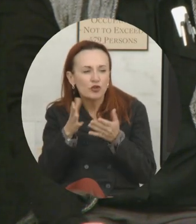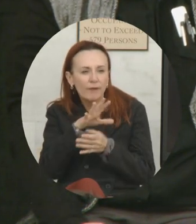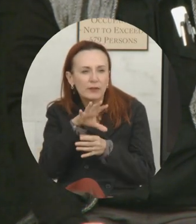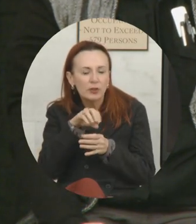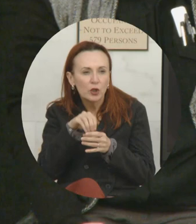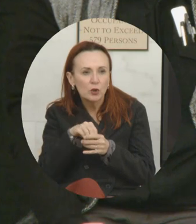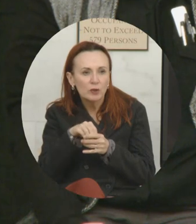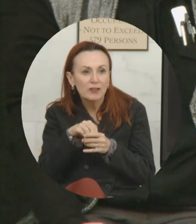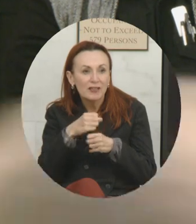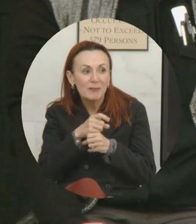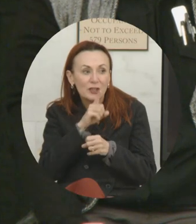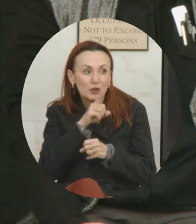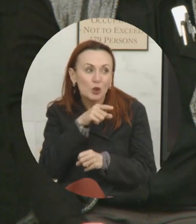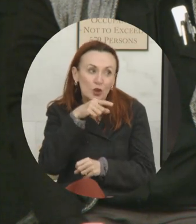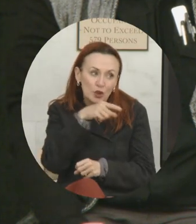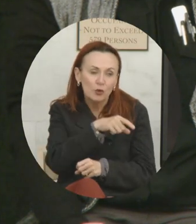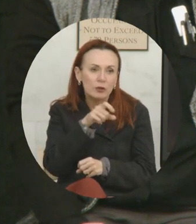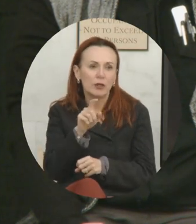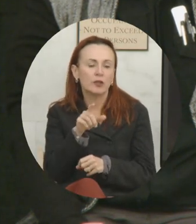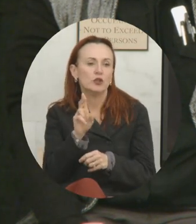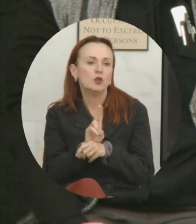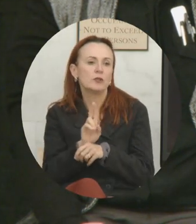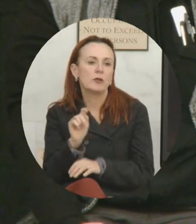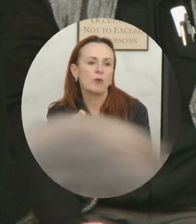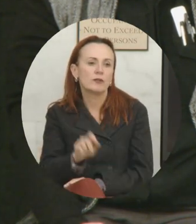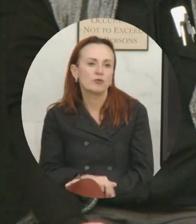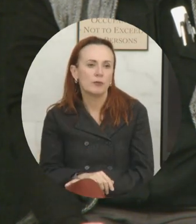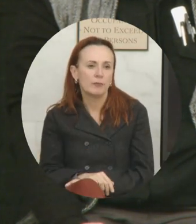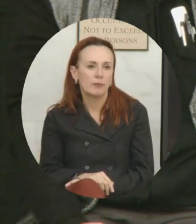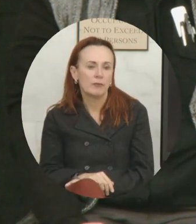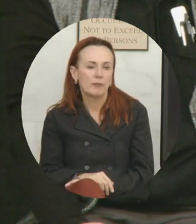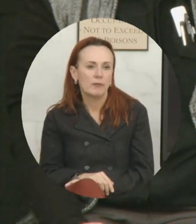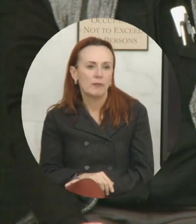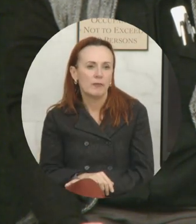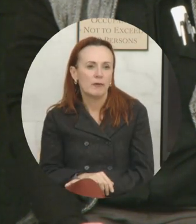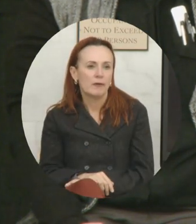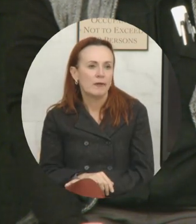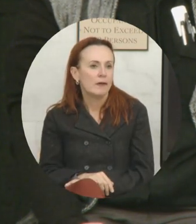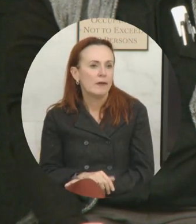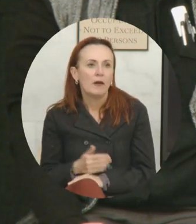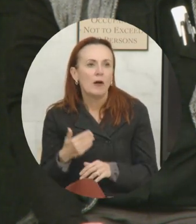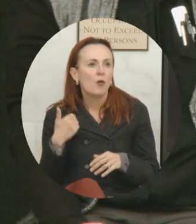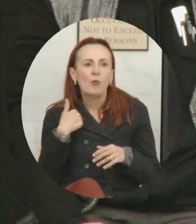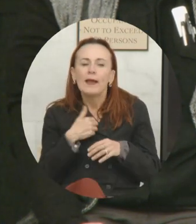that you can use a restroom or put you in an accessible cot,